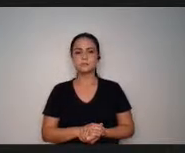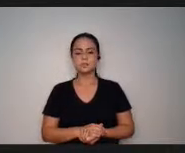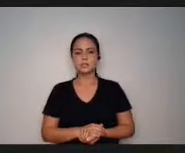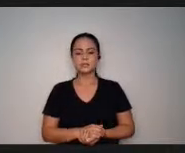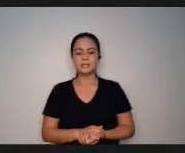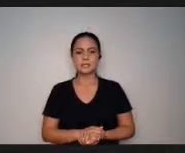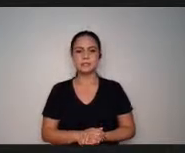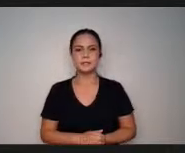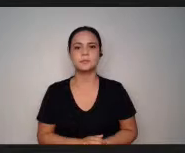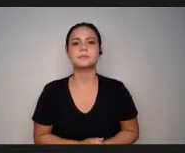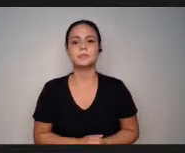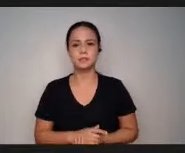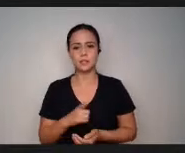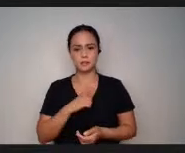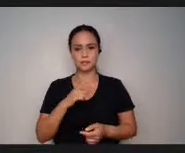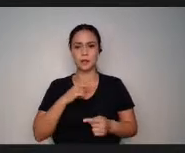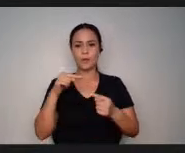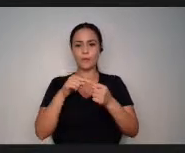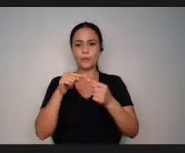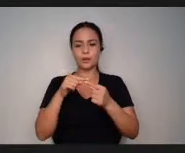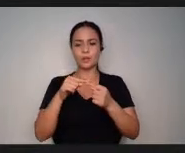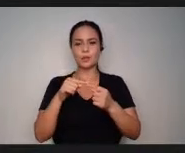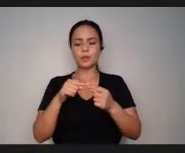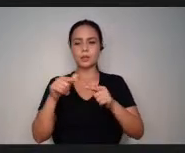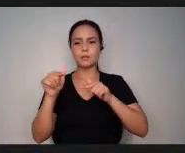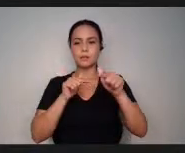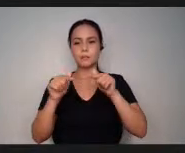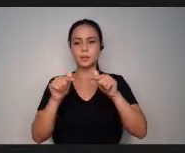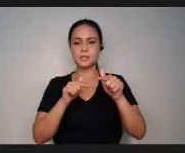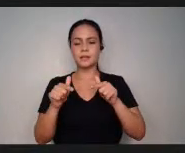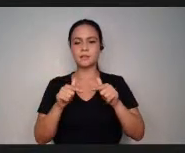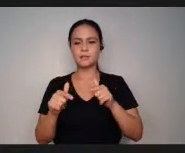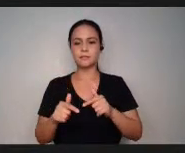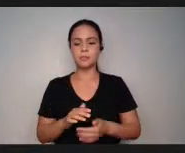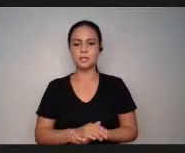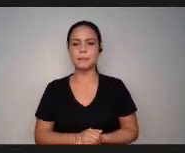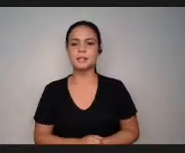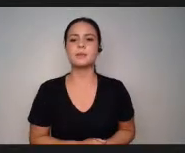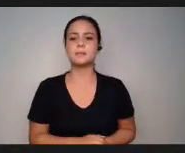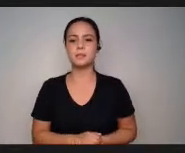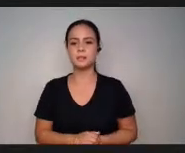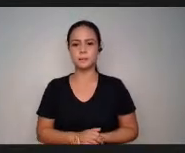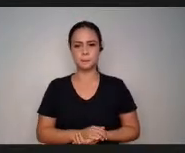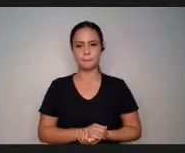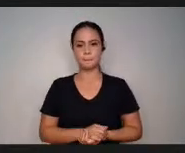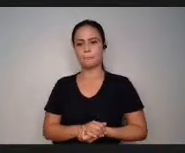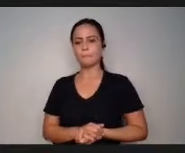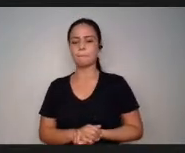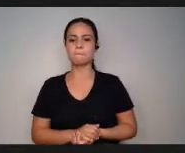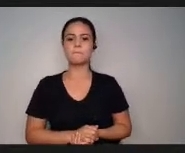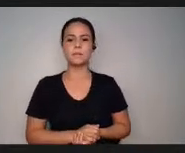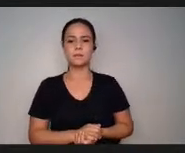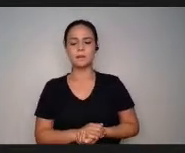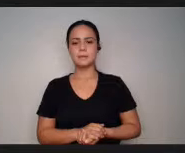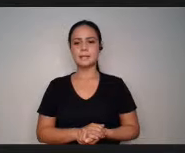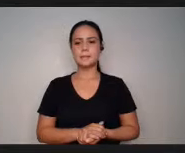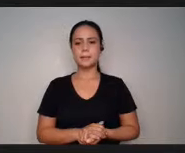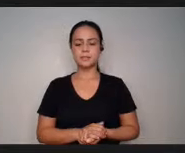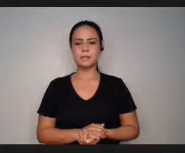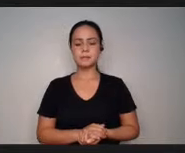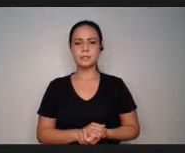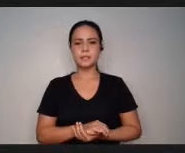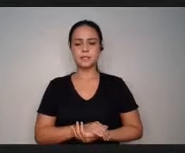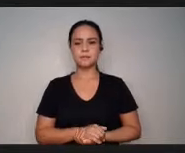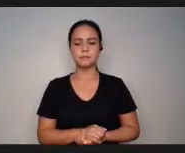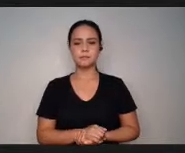kind of inequality in a moment. But also COVID-19 has had an impact on millions of workers because of the public health lockdowns, which